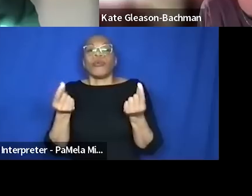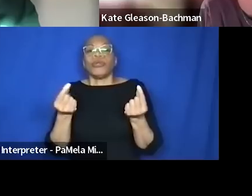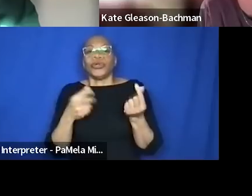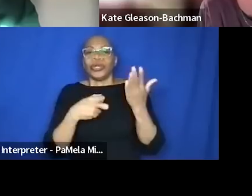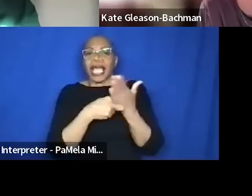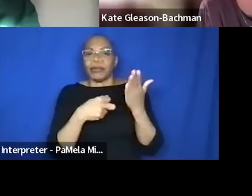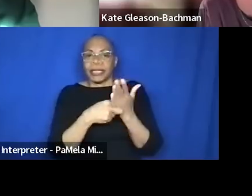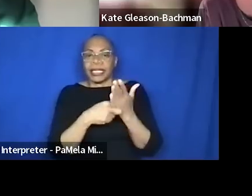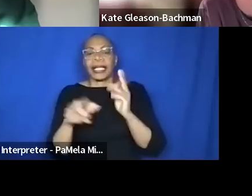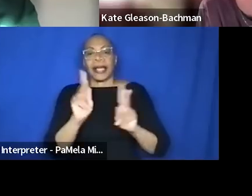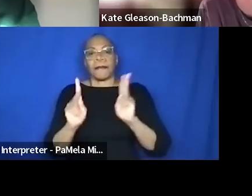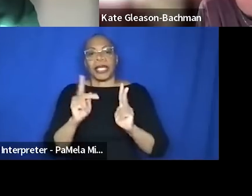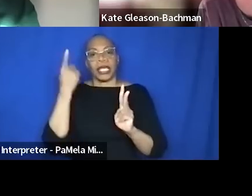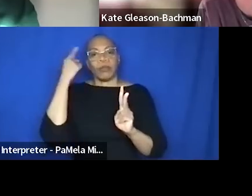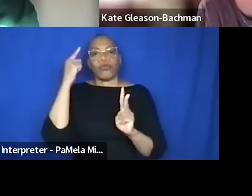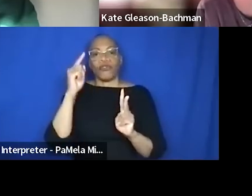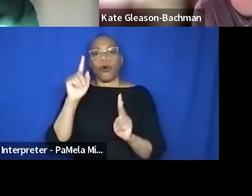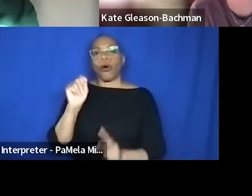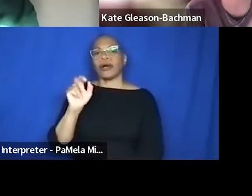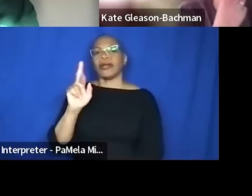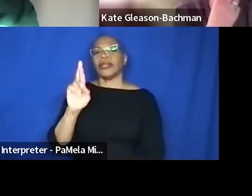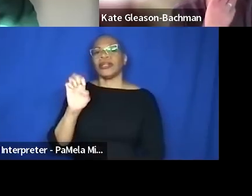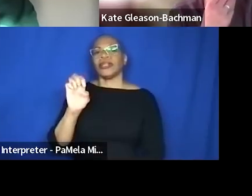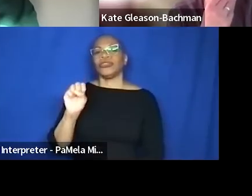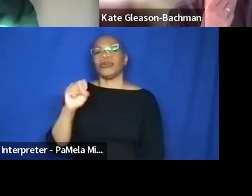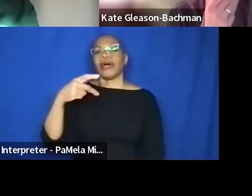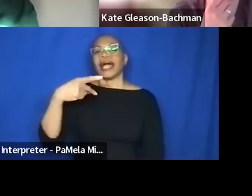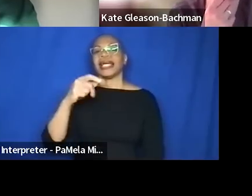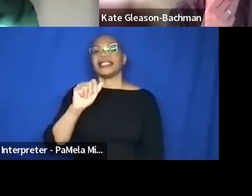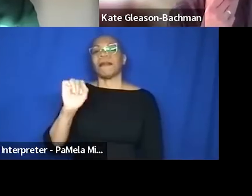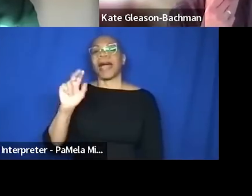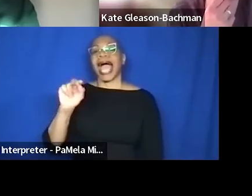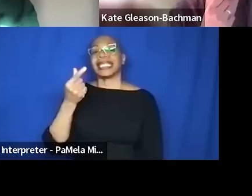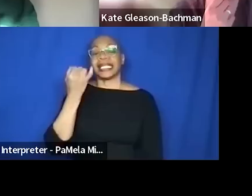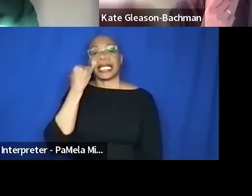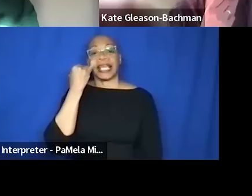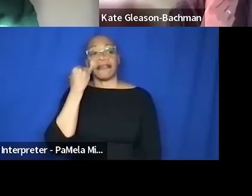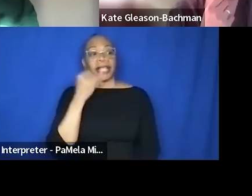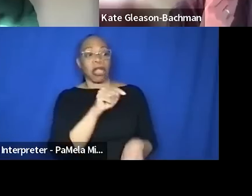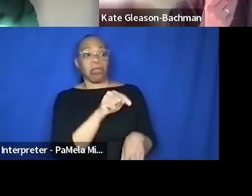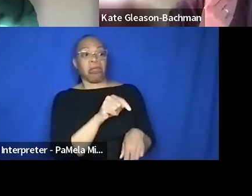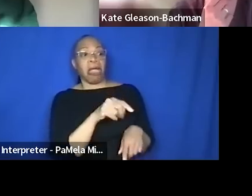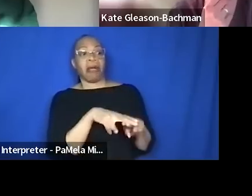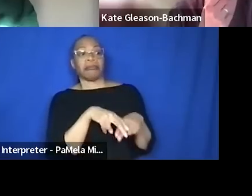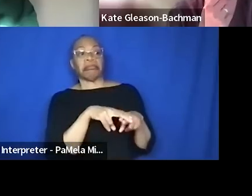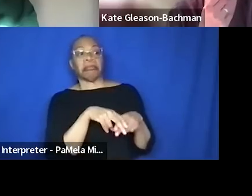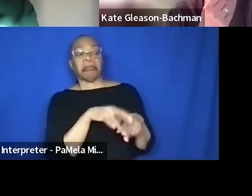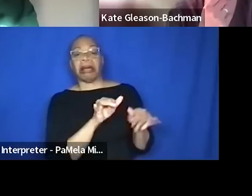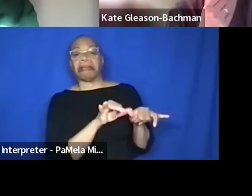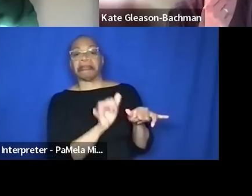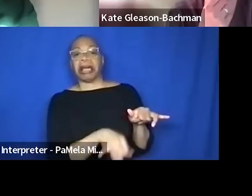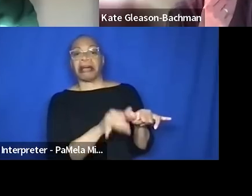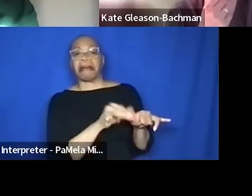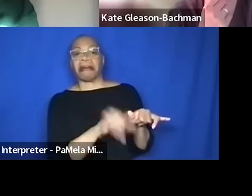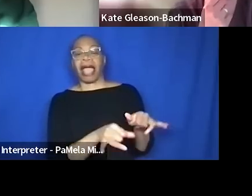ticket folks for trespassing if they're hanging around somewhere too long, and trucks would